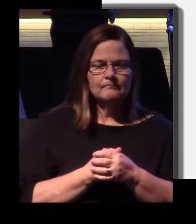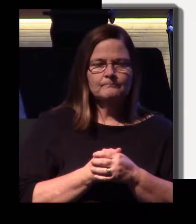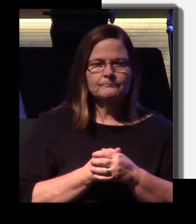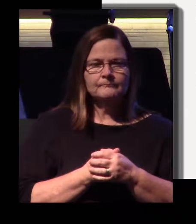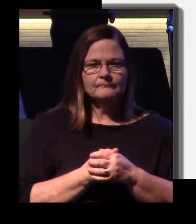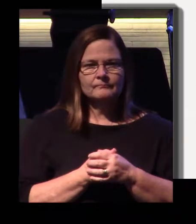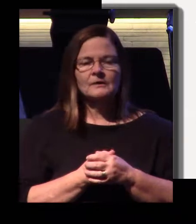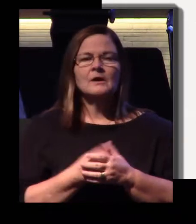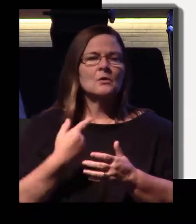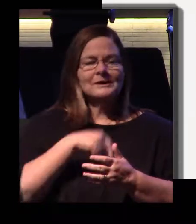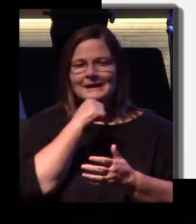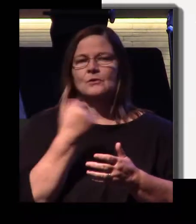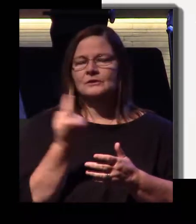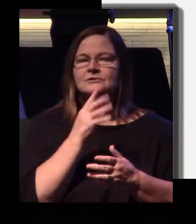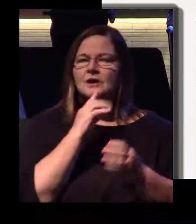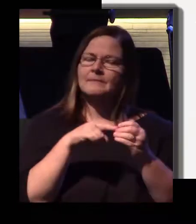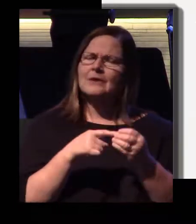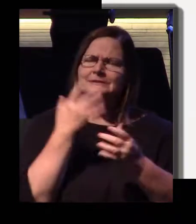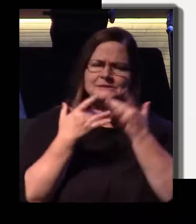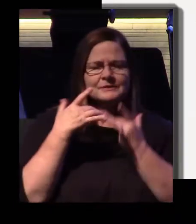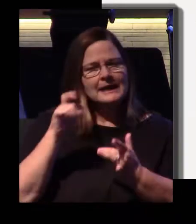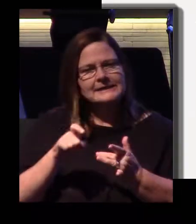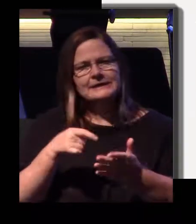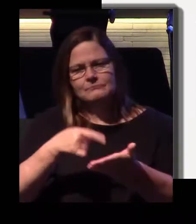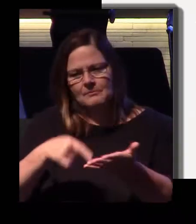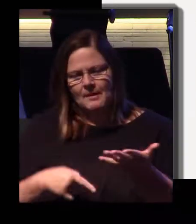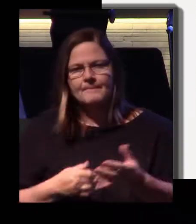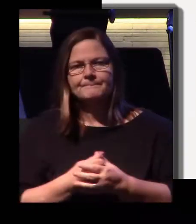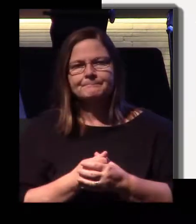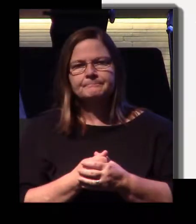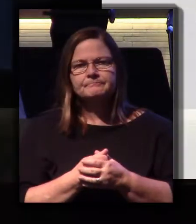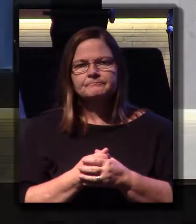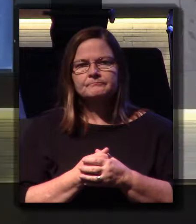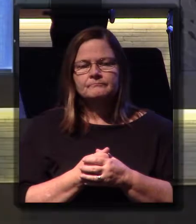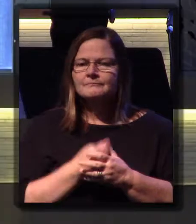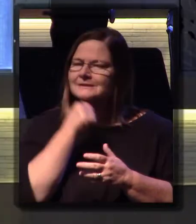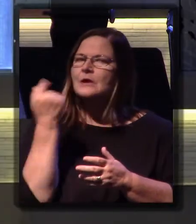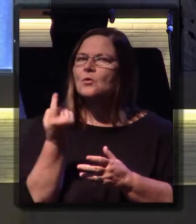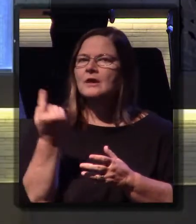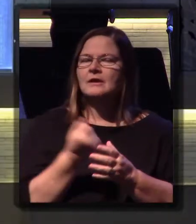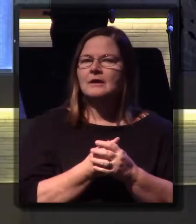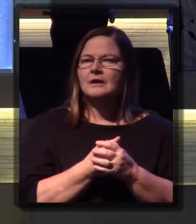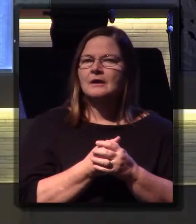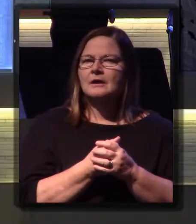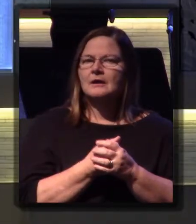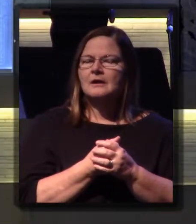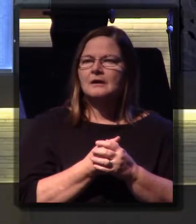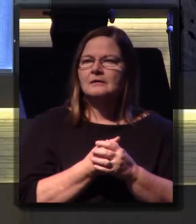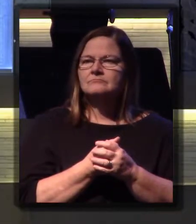intentionally appreciate. And can I just testify to you and share how desperately I need this?